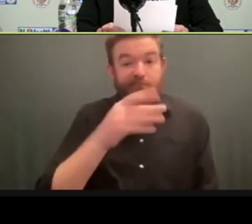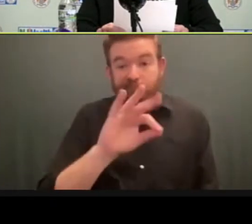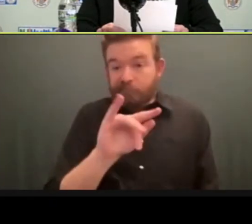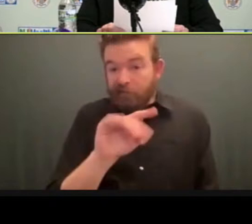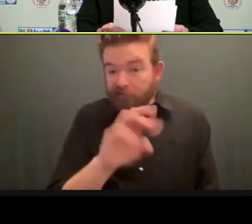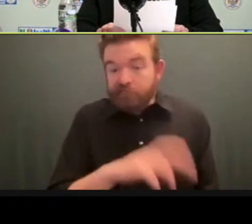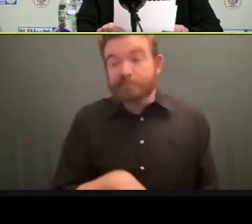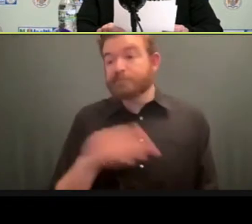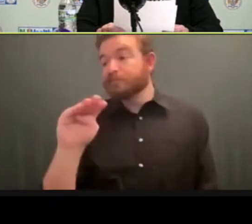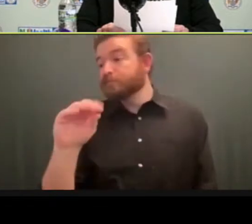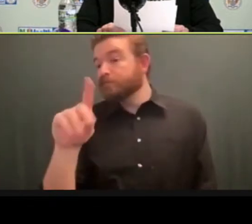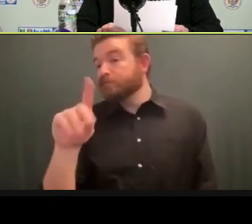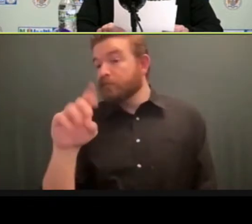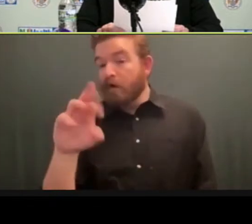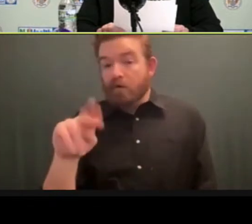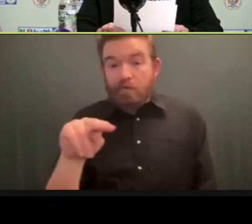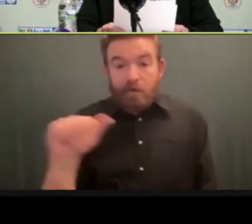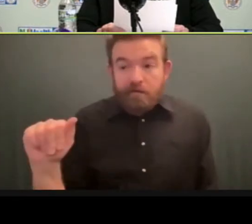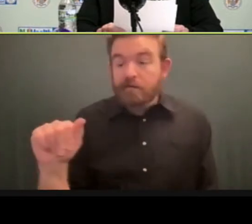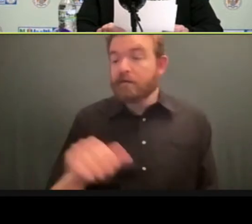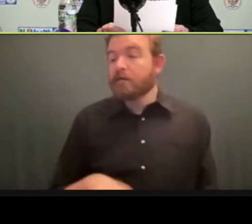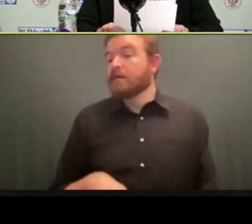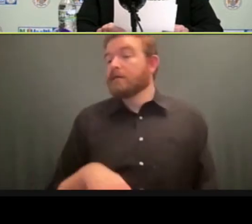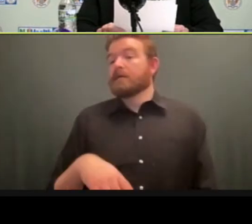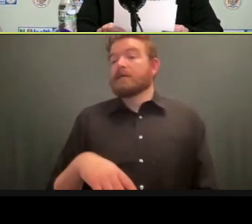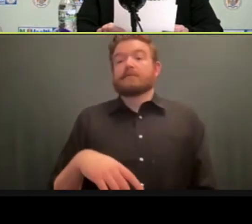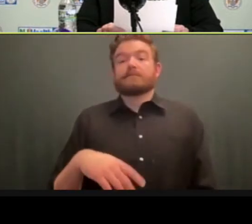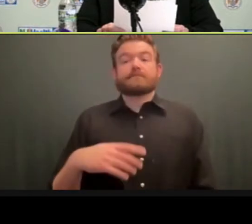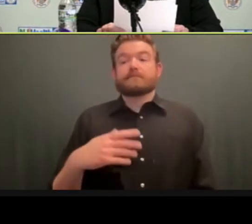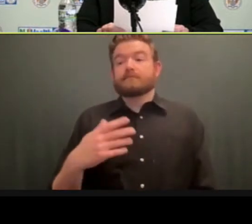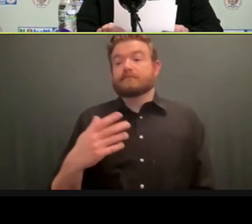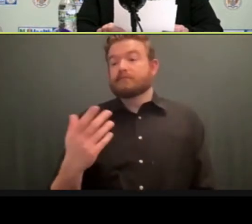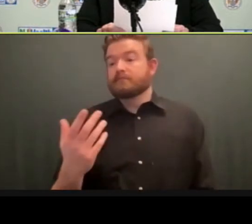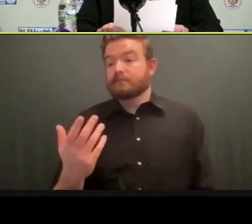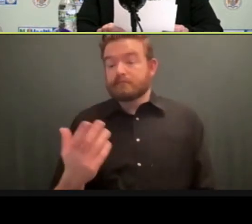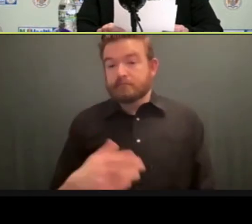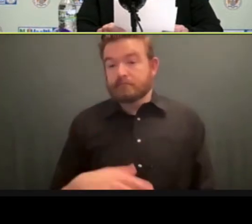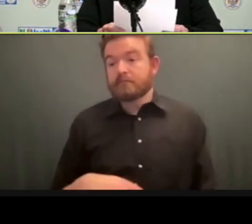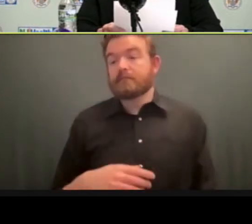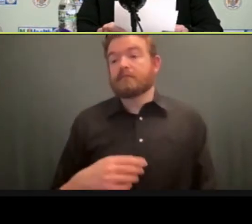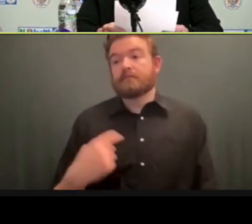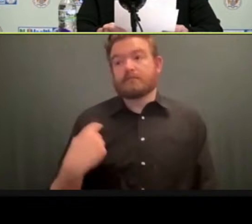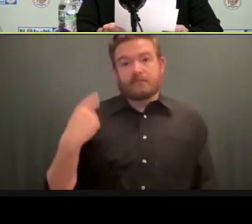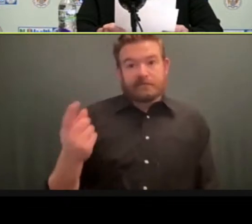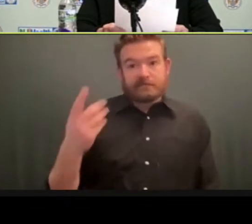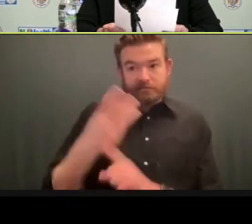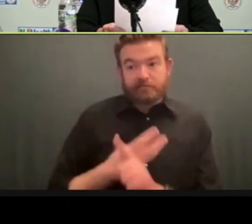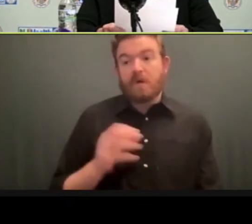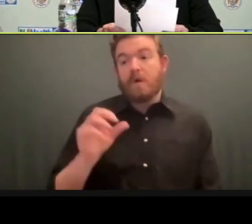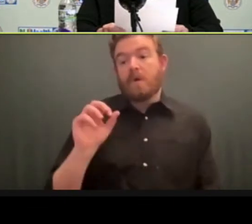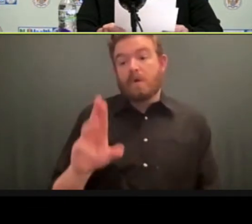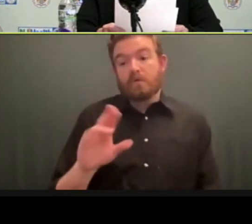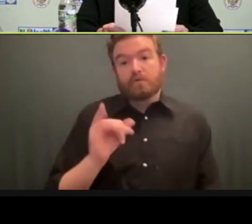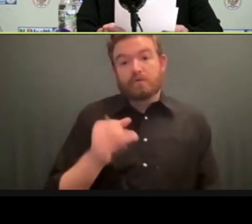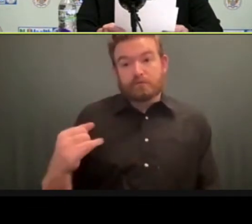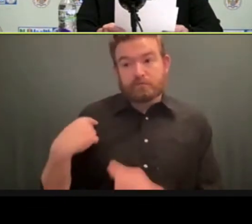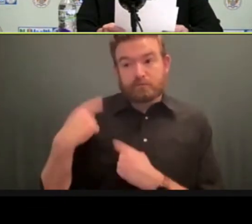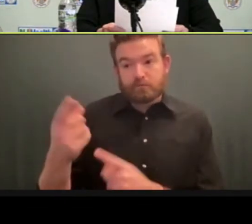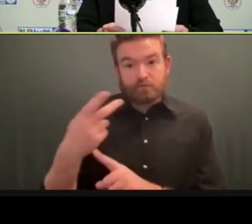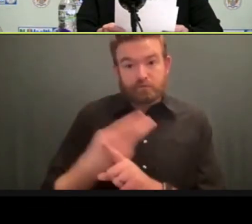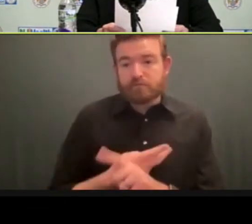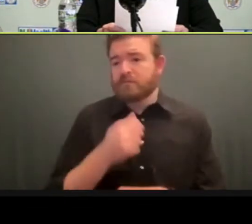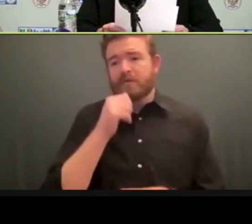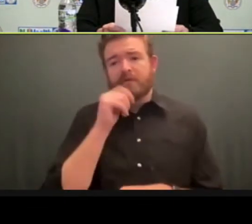or the J&J vaccine within the last 2 months, there is no need to quarantine following